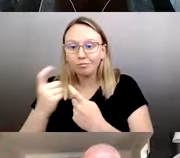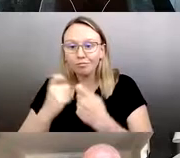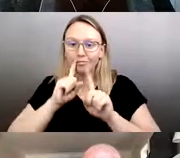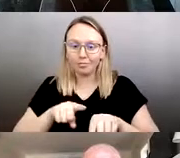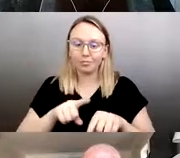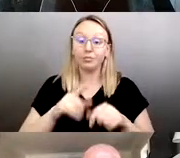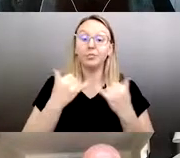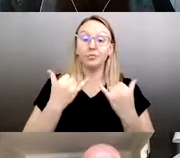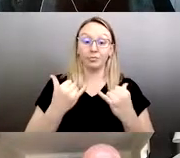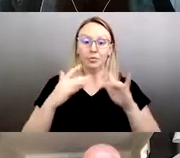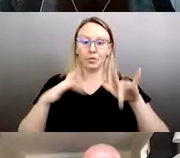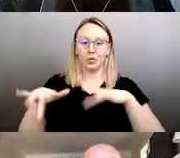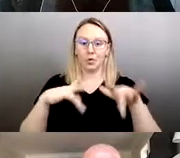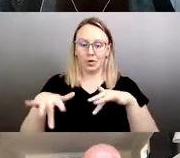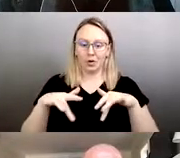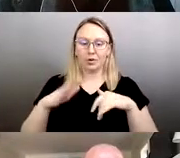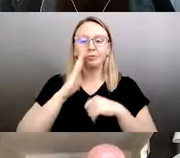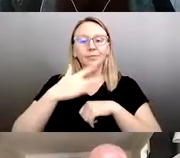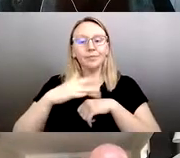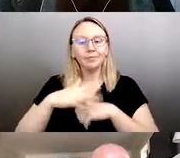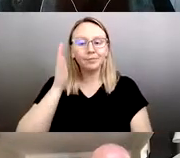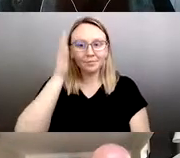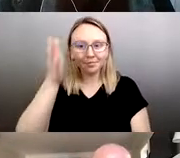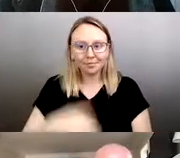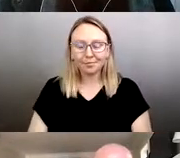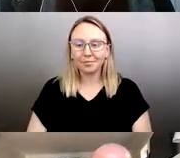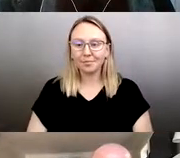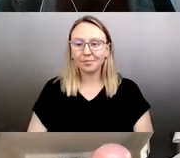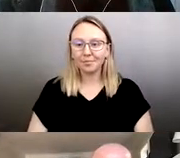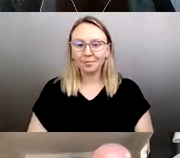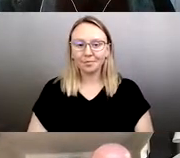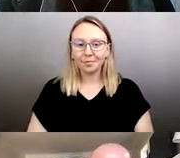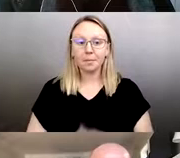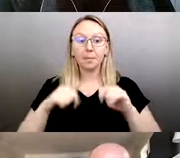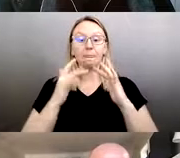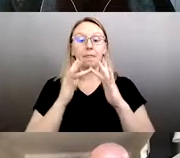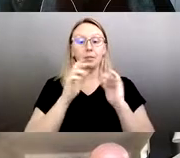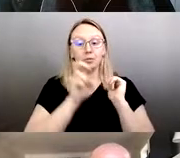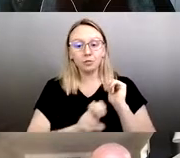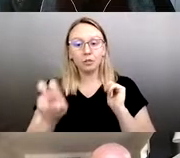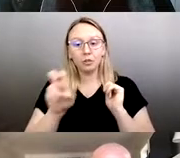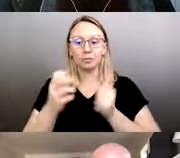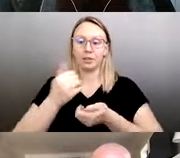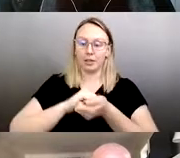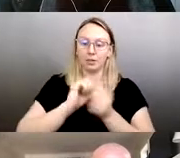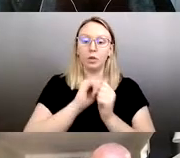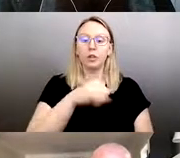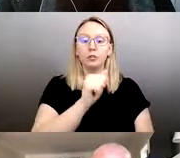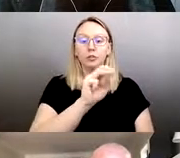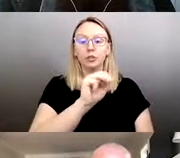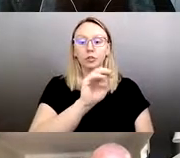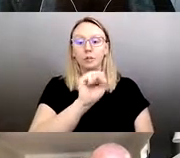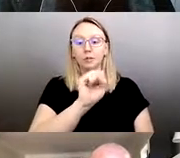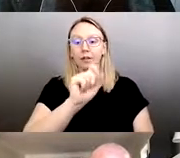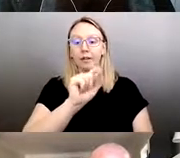available in the coming days. This is a virtual road trip in collaboration between the James Castle House, located